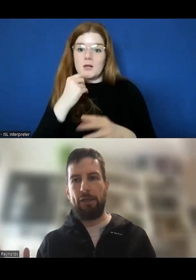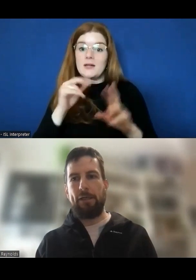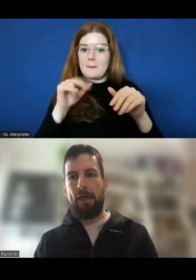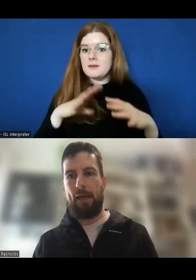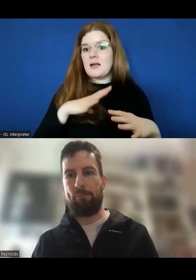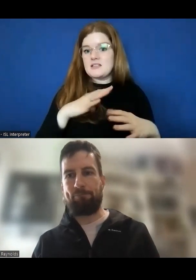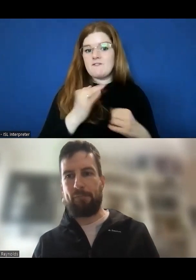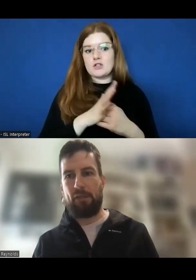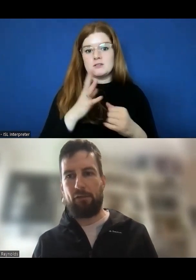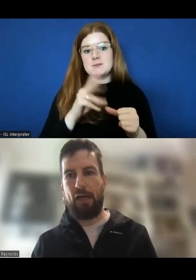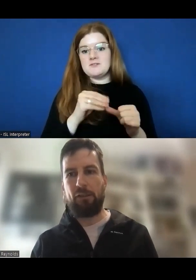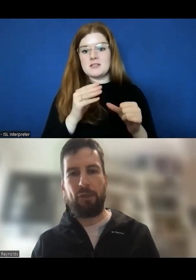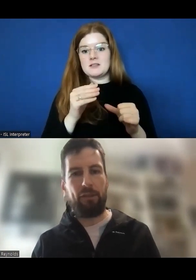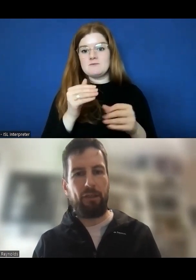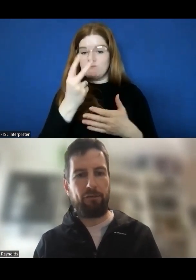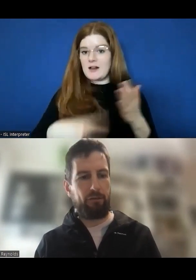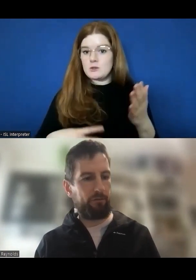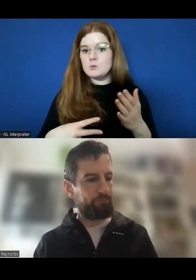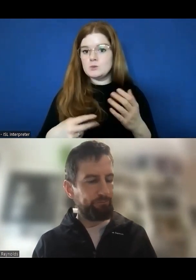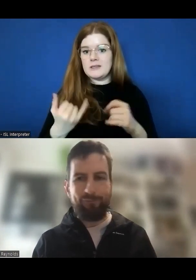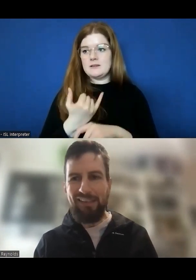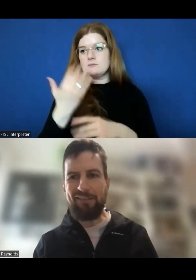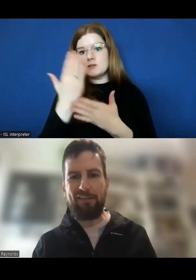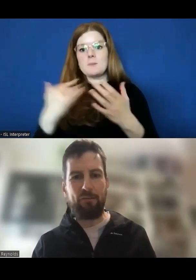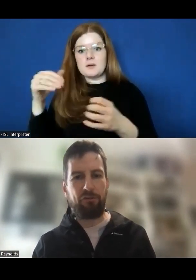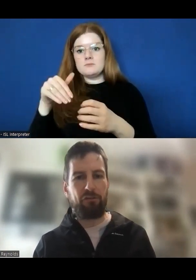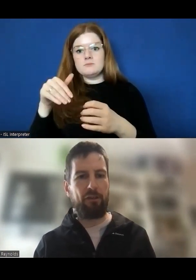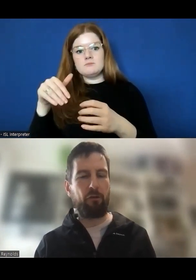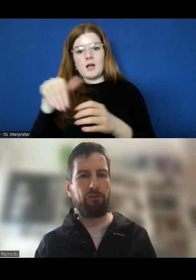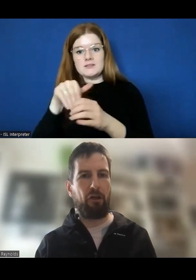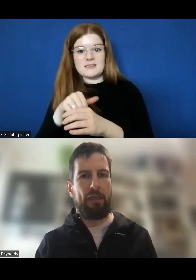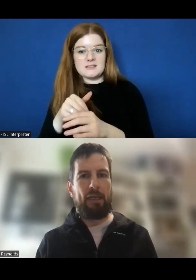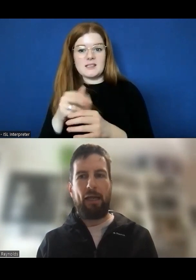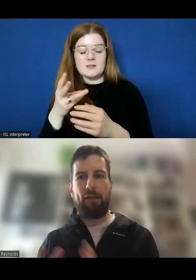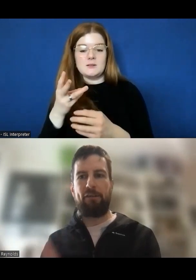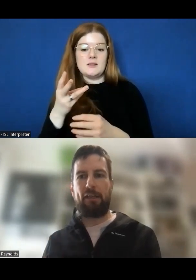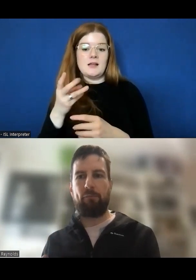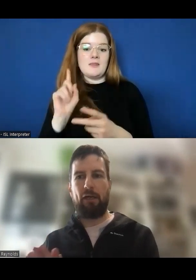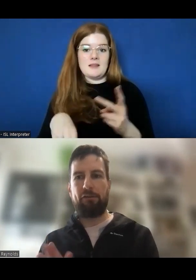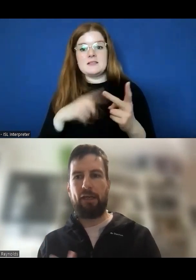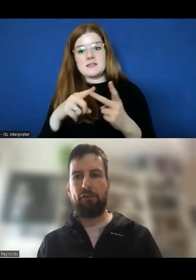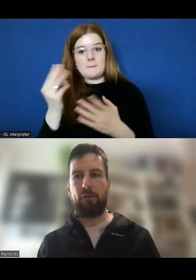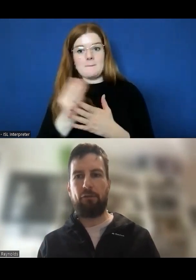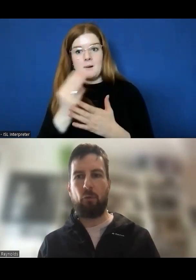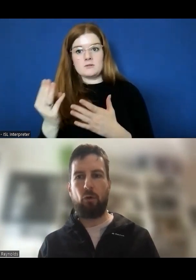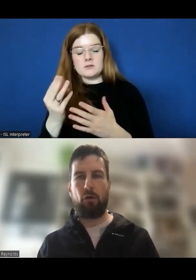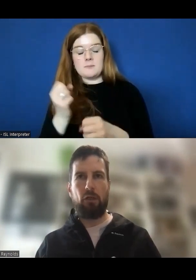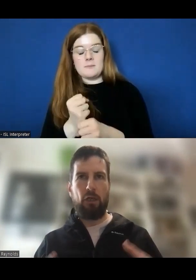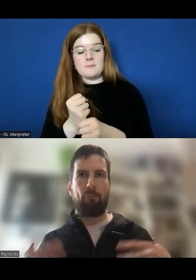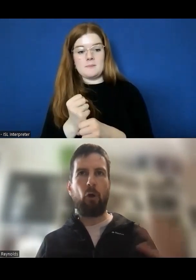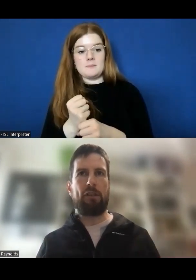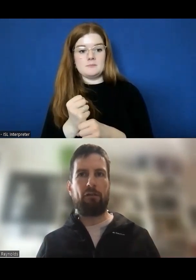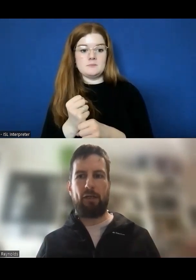particular value in certain senses, which I'll try and touch on. And then the second part then is